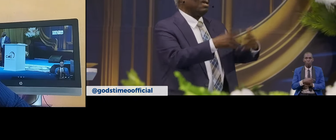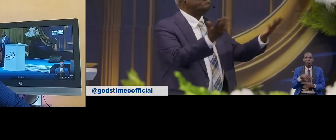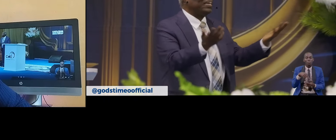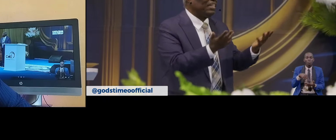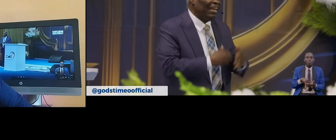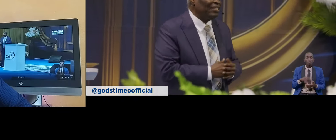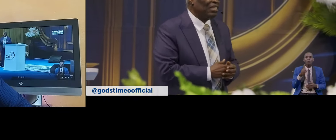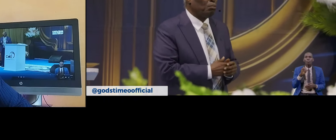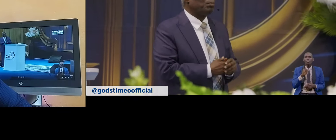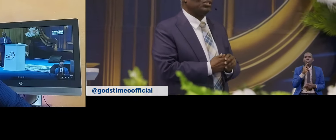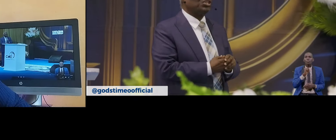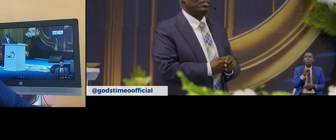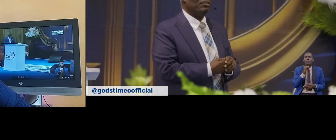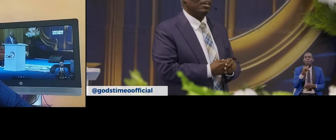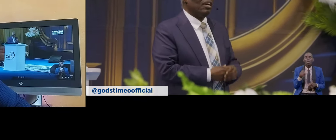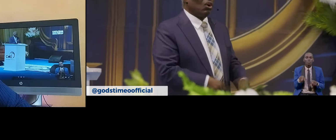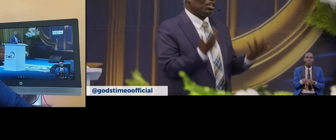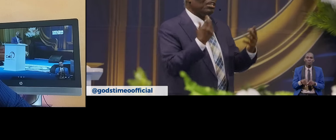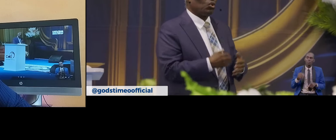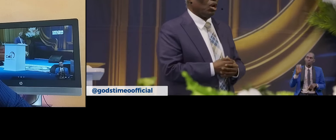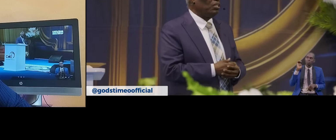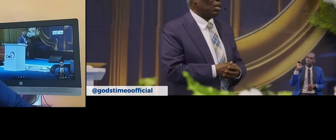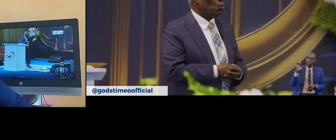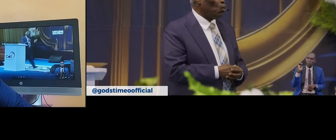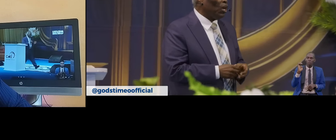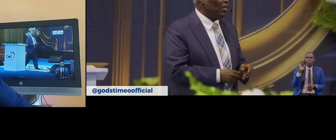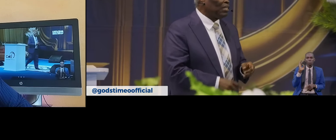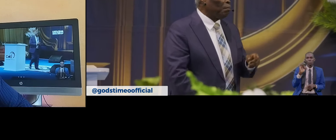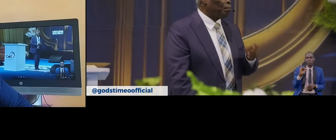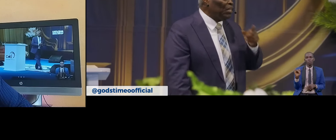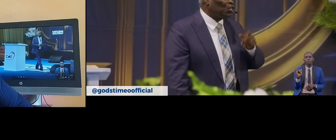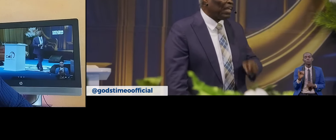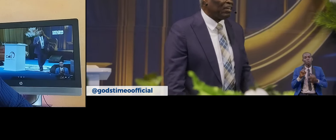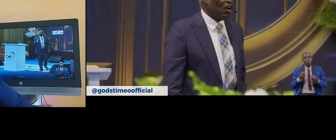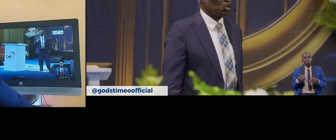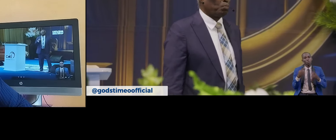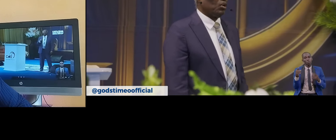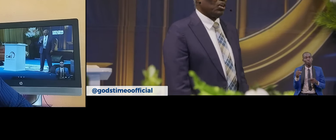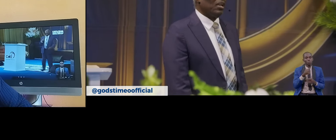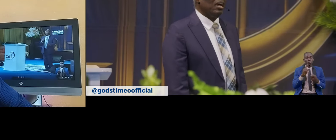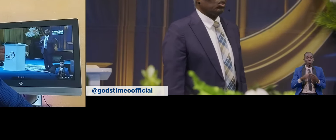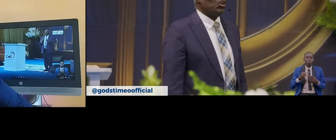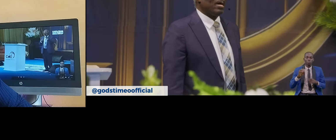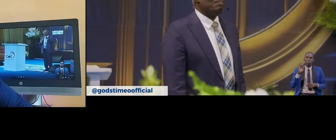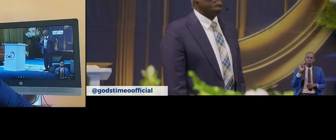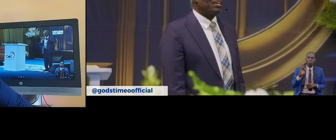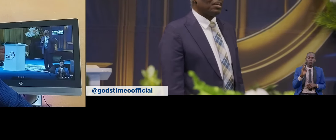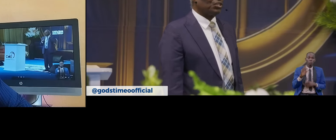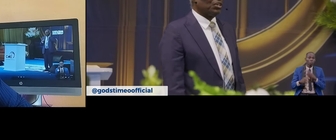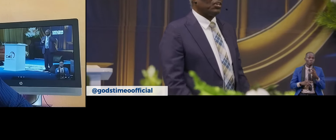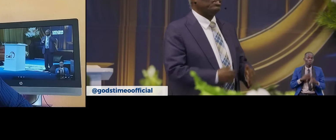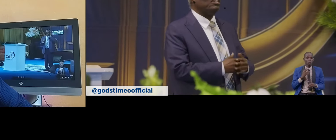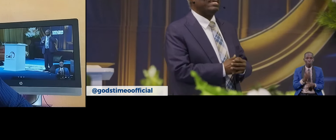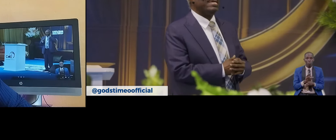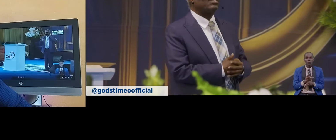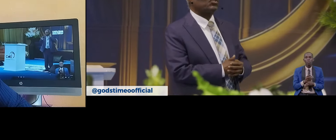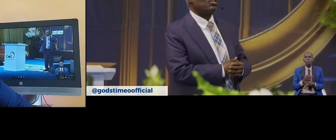like evangelistic preaching. Go ye into all the world and preach the gospel to every